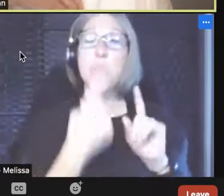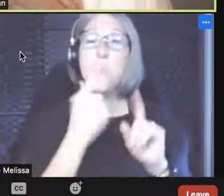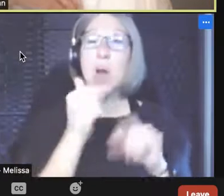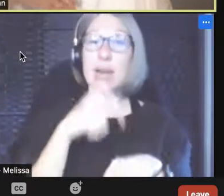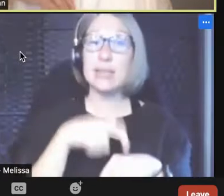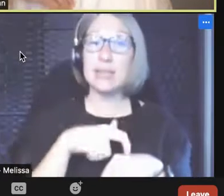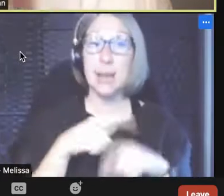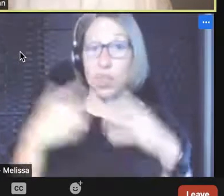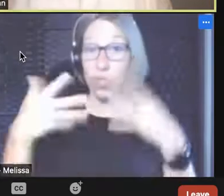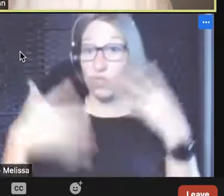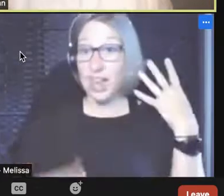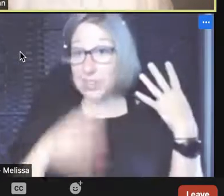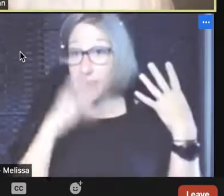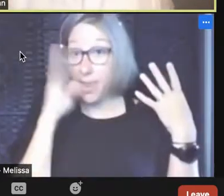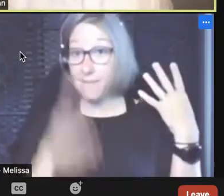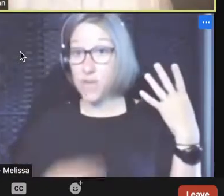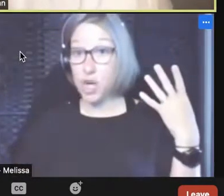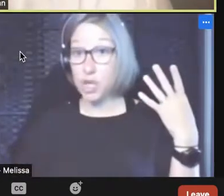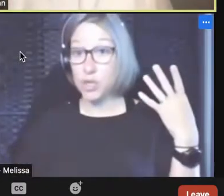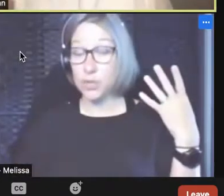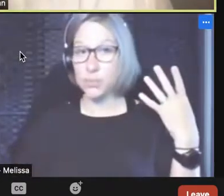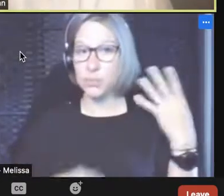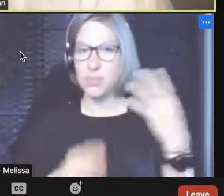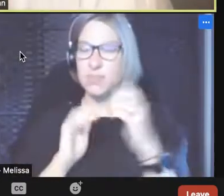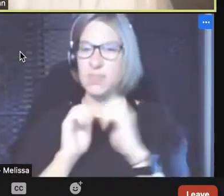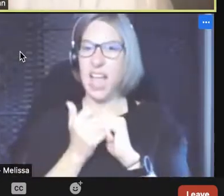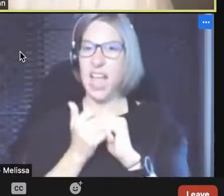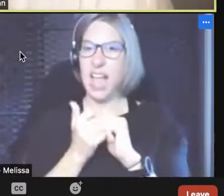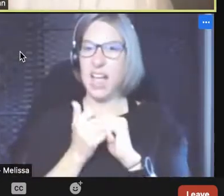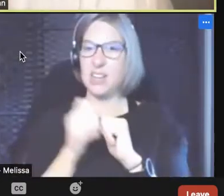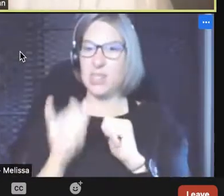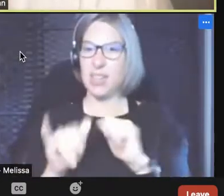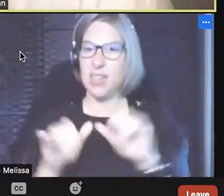never. Has that activity